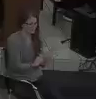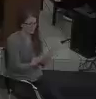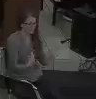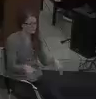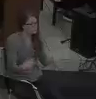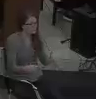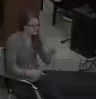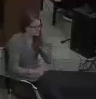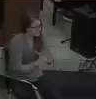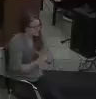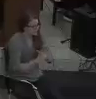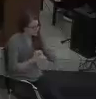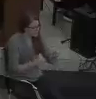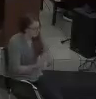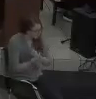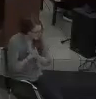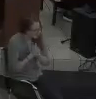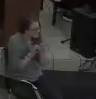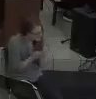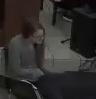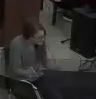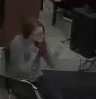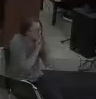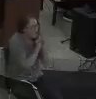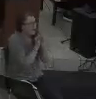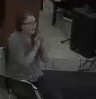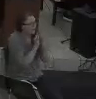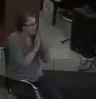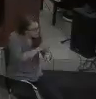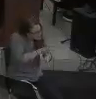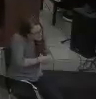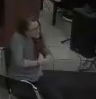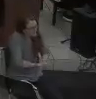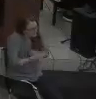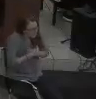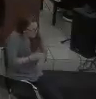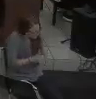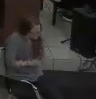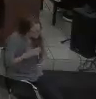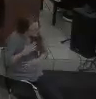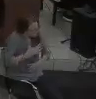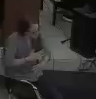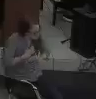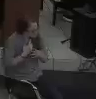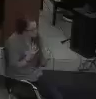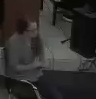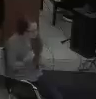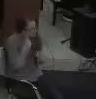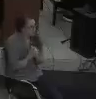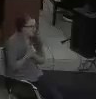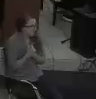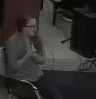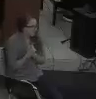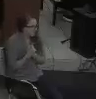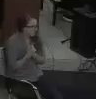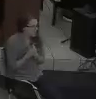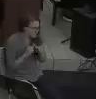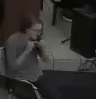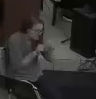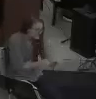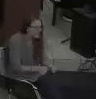so important that you hold out for love with every breath you have. Keep on